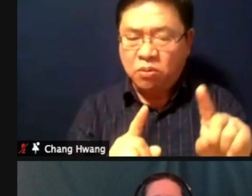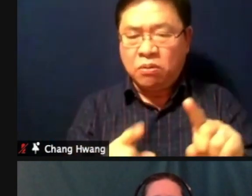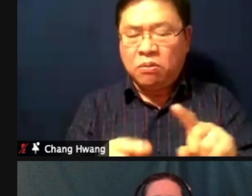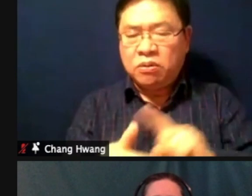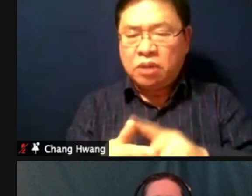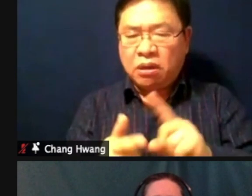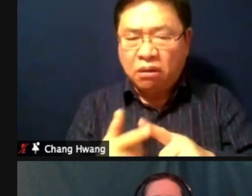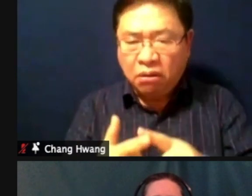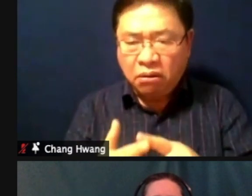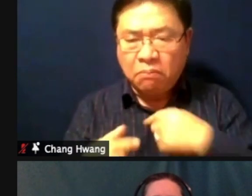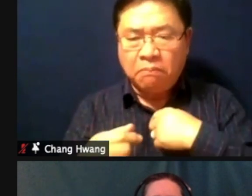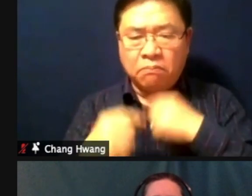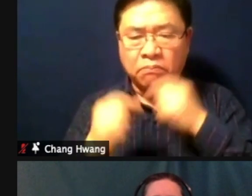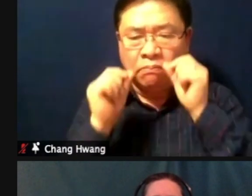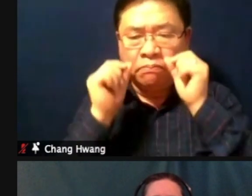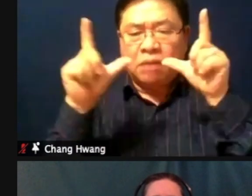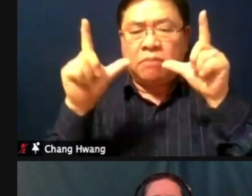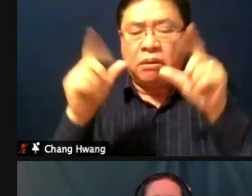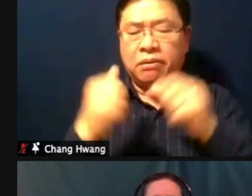Now, when I had attended Liberty University,